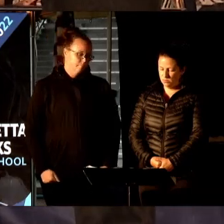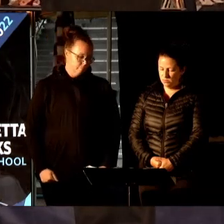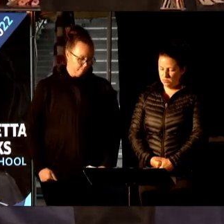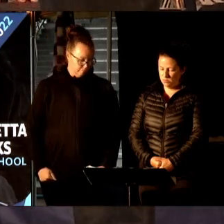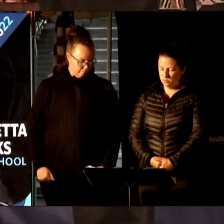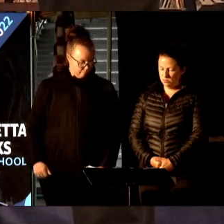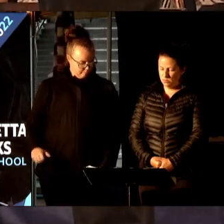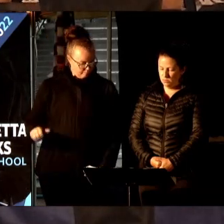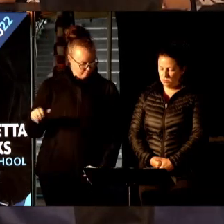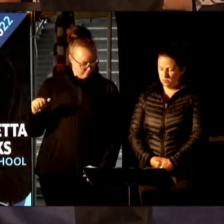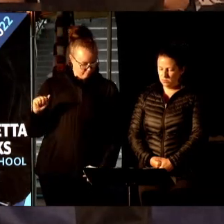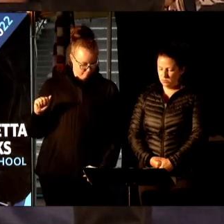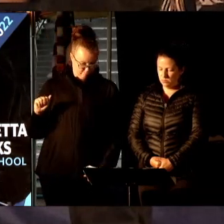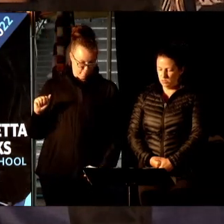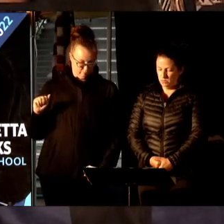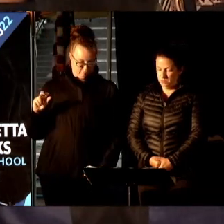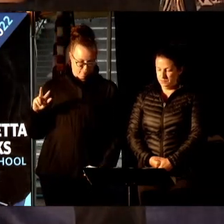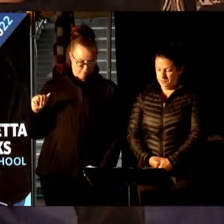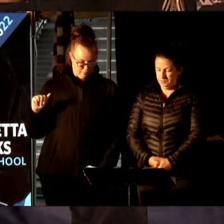Avinash Kaur.